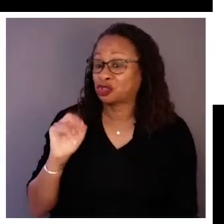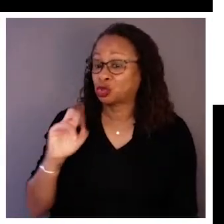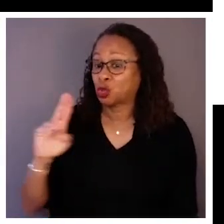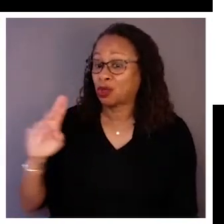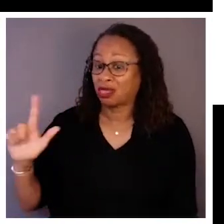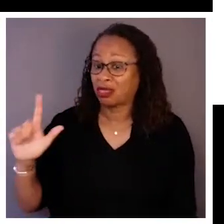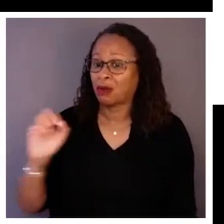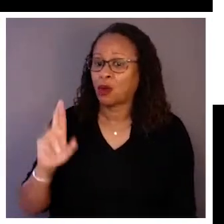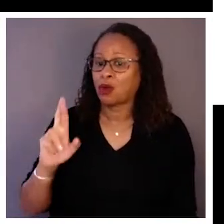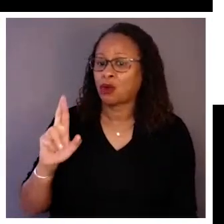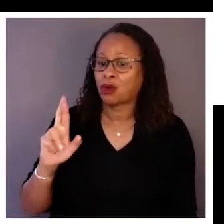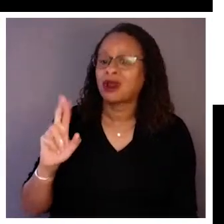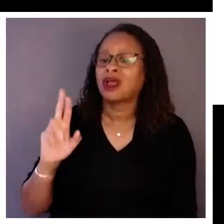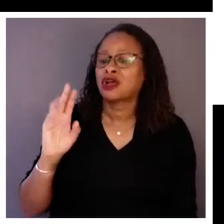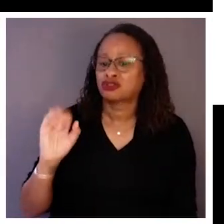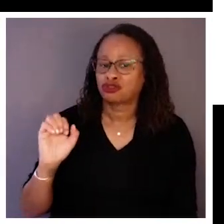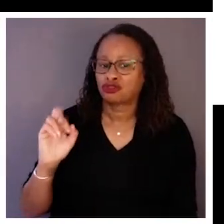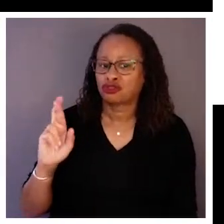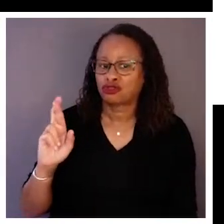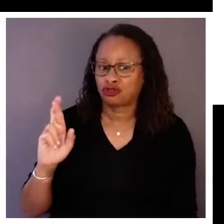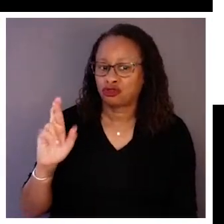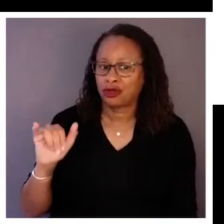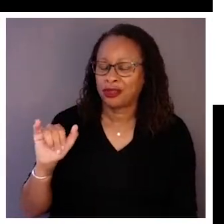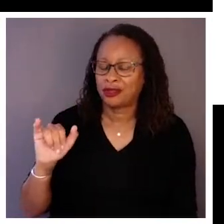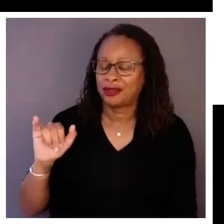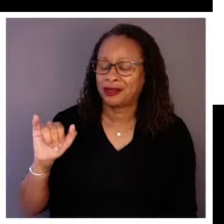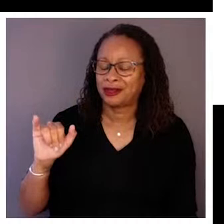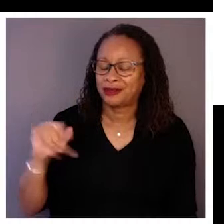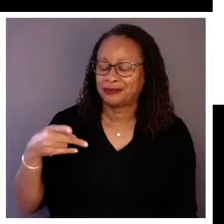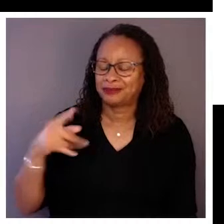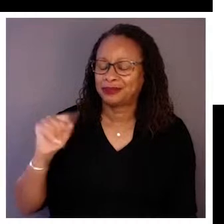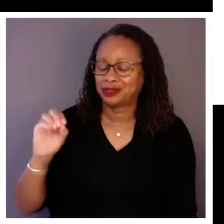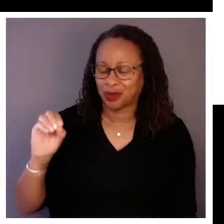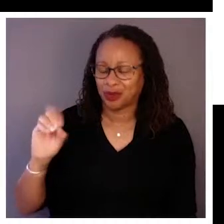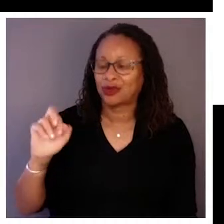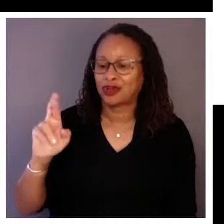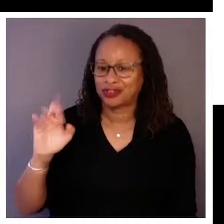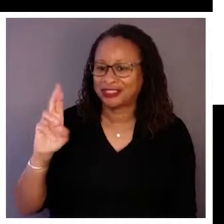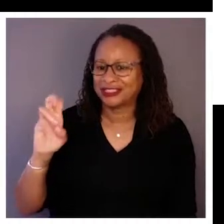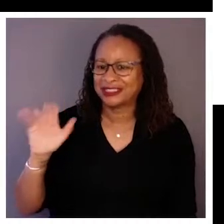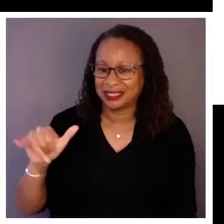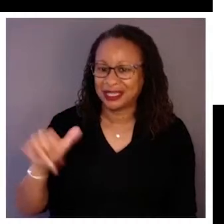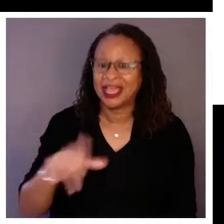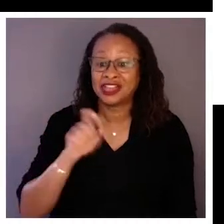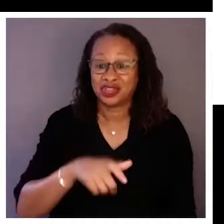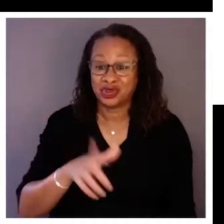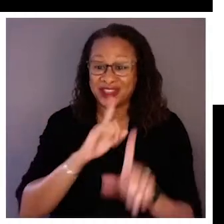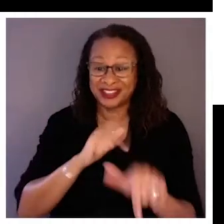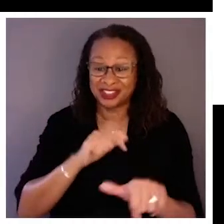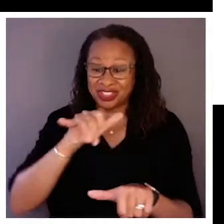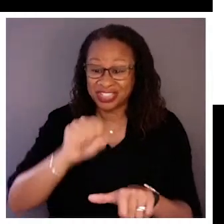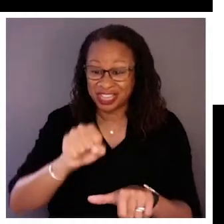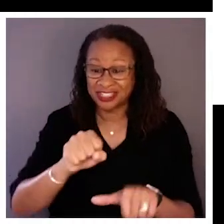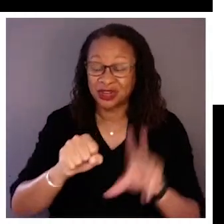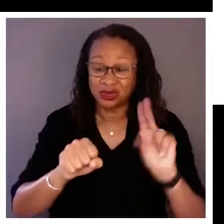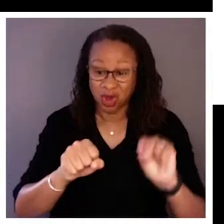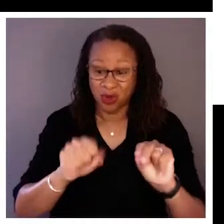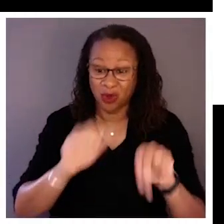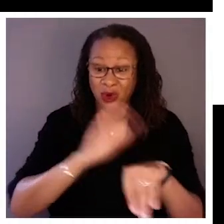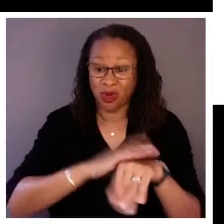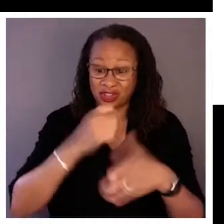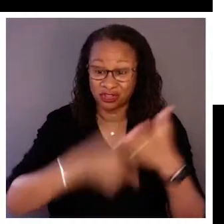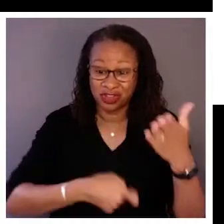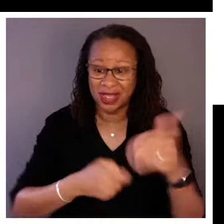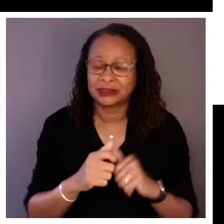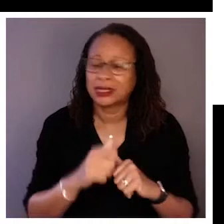to answer yes or no on your tax return as to whether or not you have that currency. You didn't have to do much about